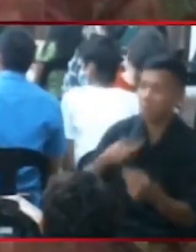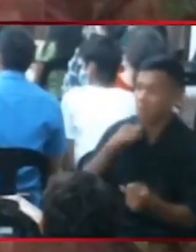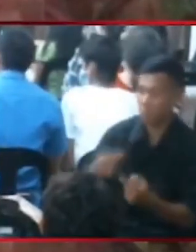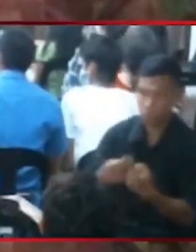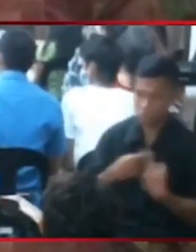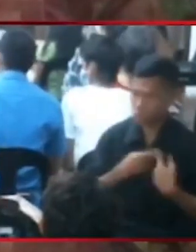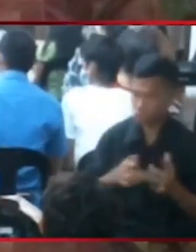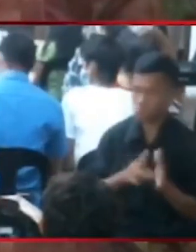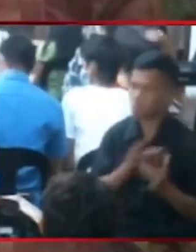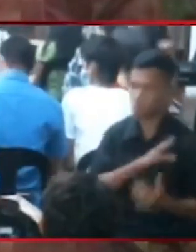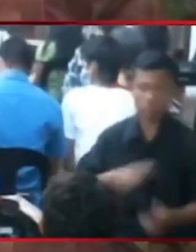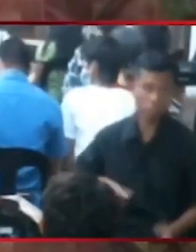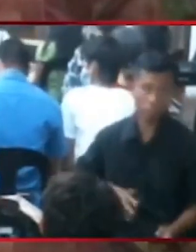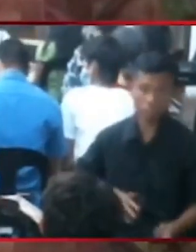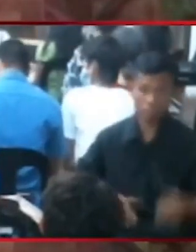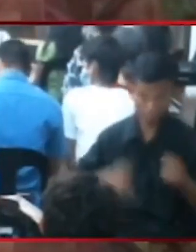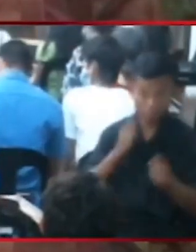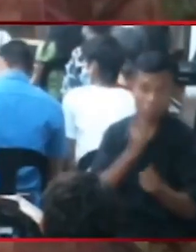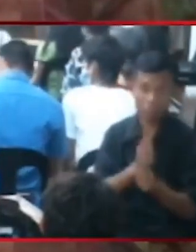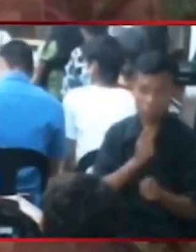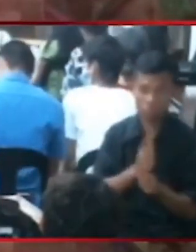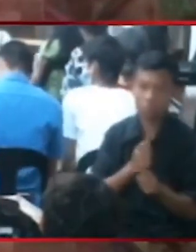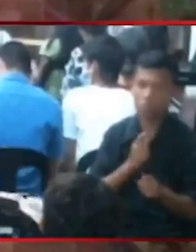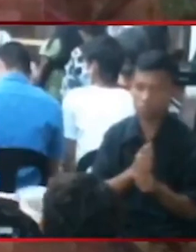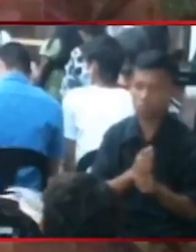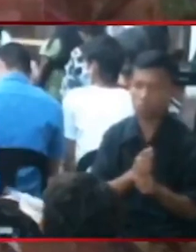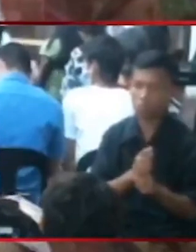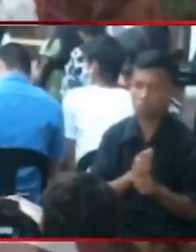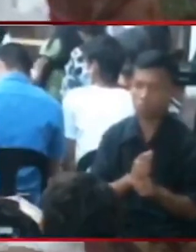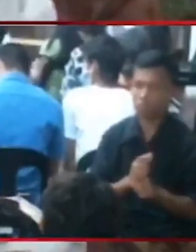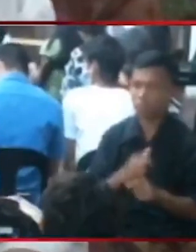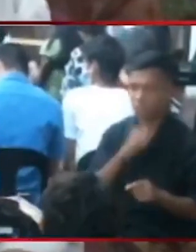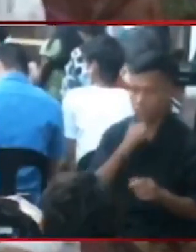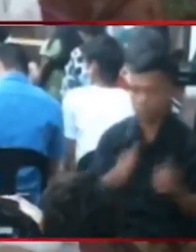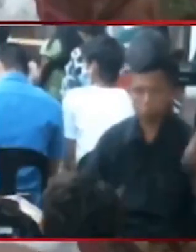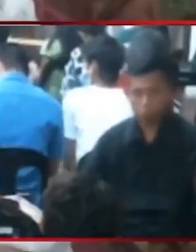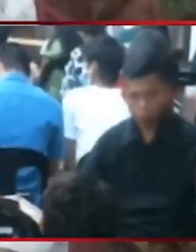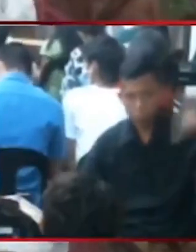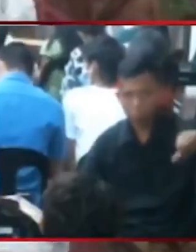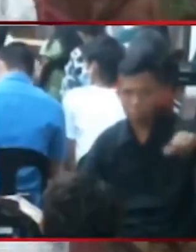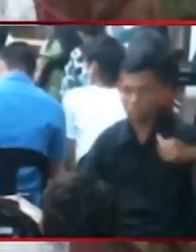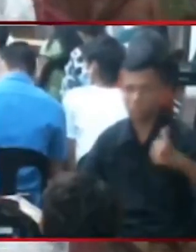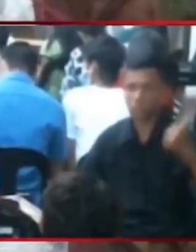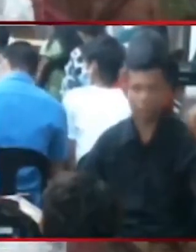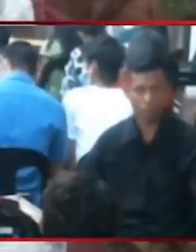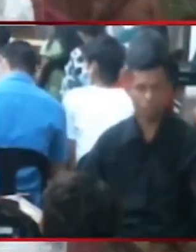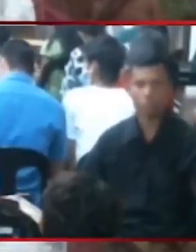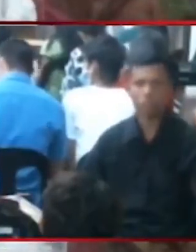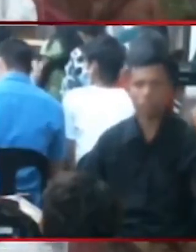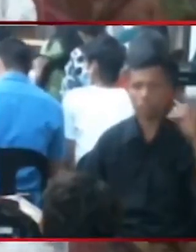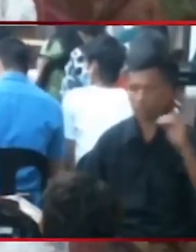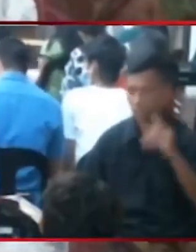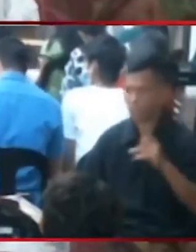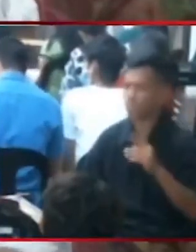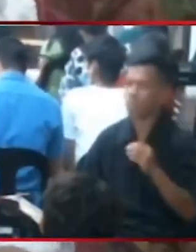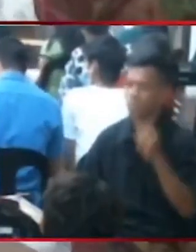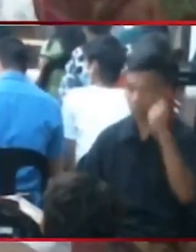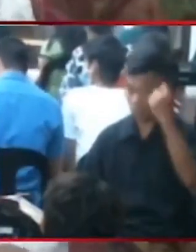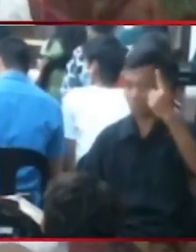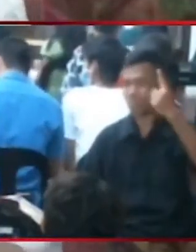Let's look at Romans 15, verse 6 for a moment. Romans 15, verse 6.